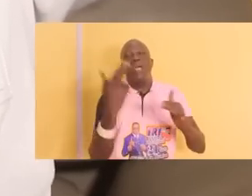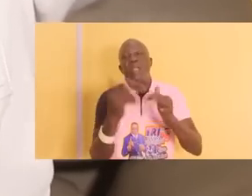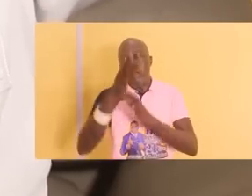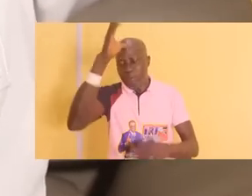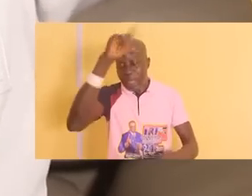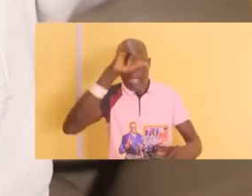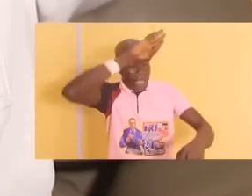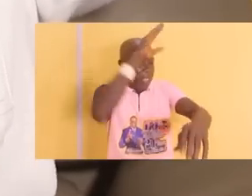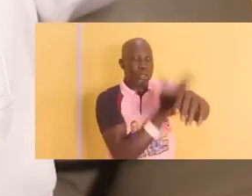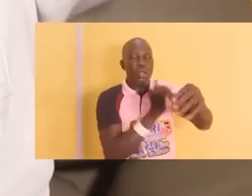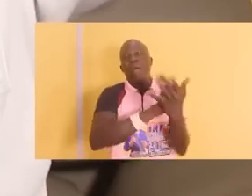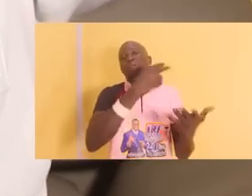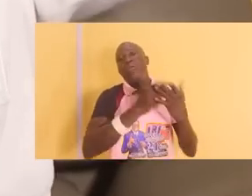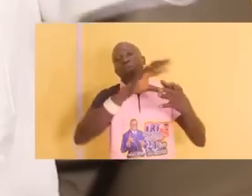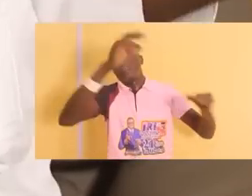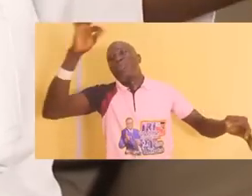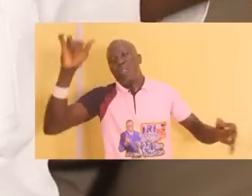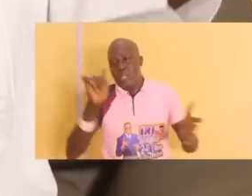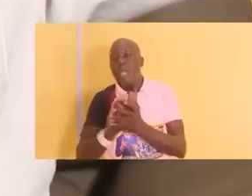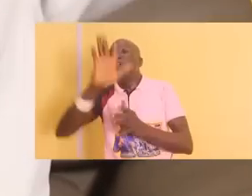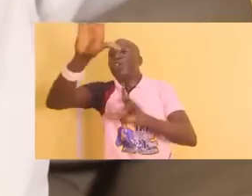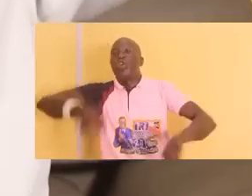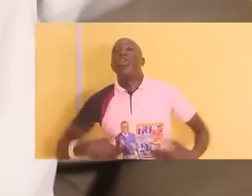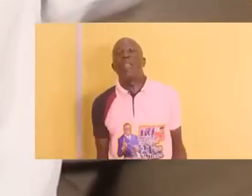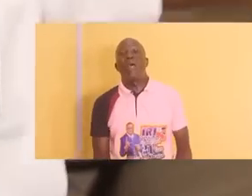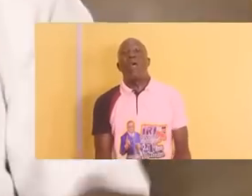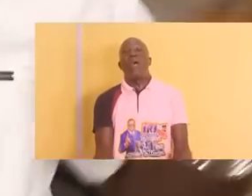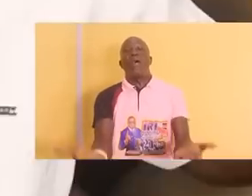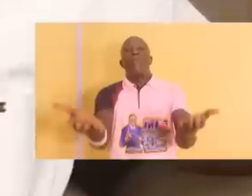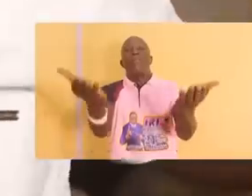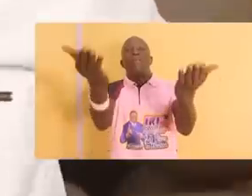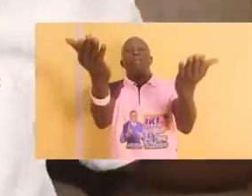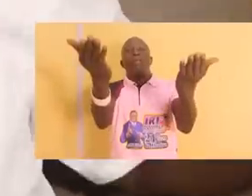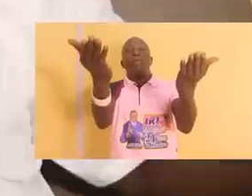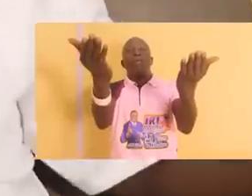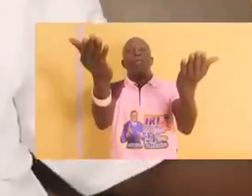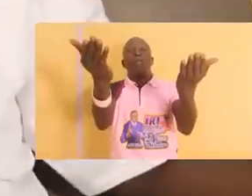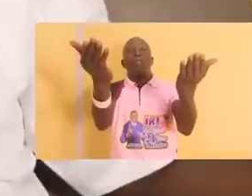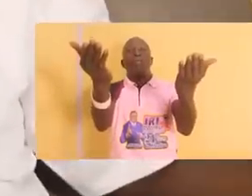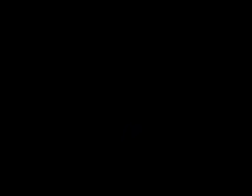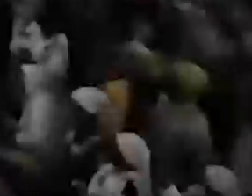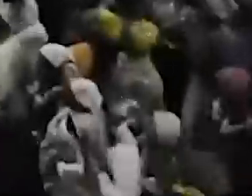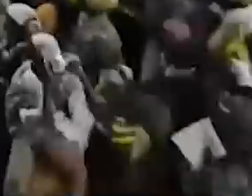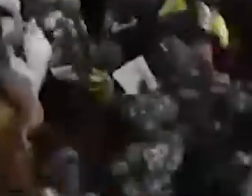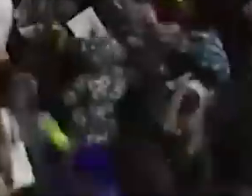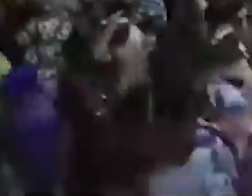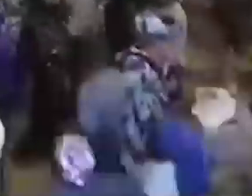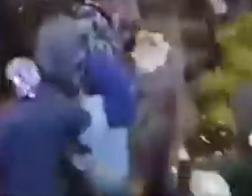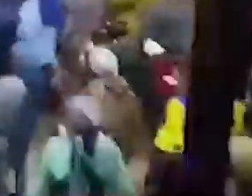say no, that your man, at your man, and I am the will rise.